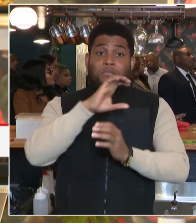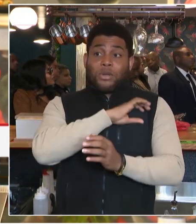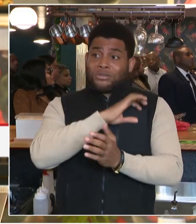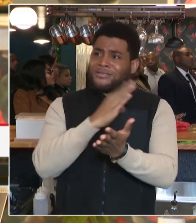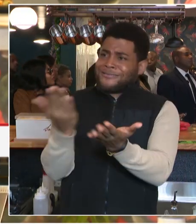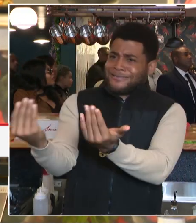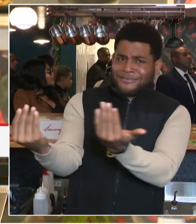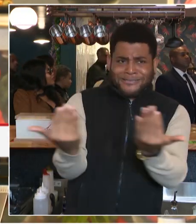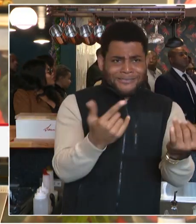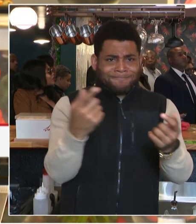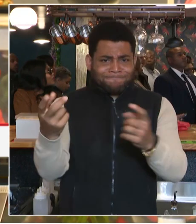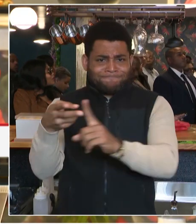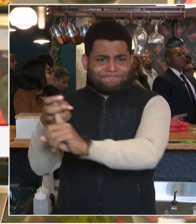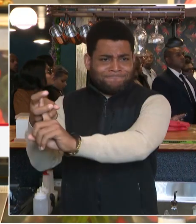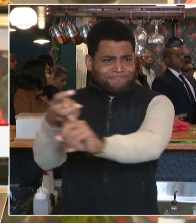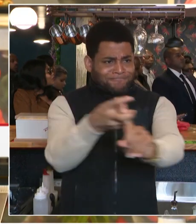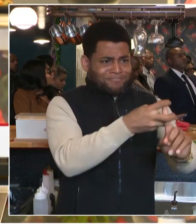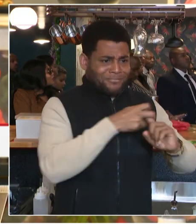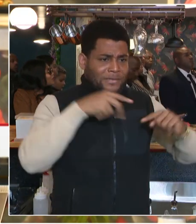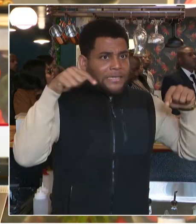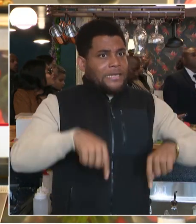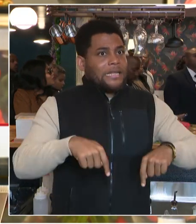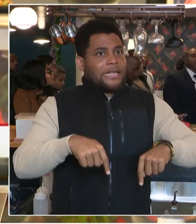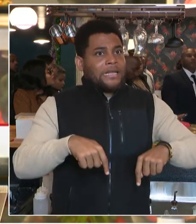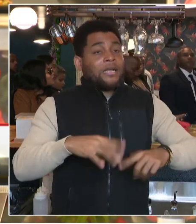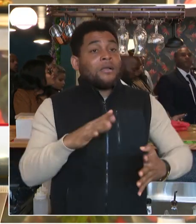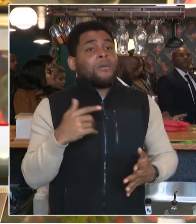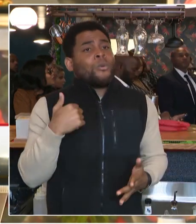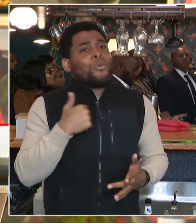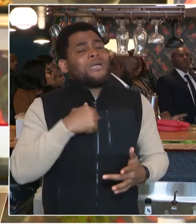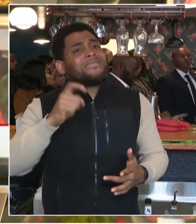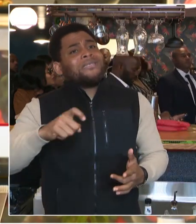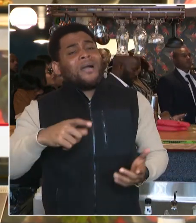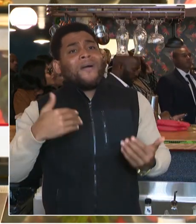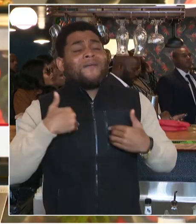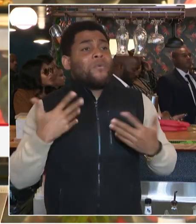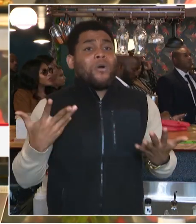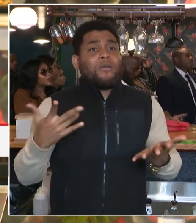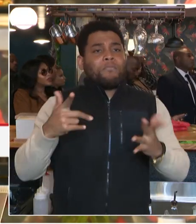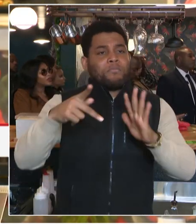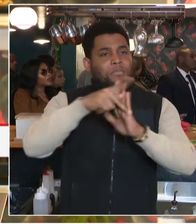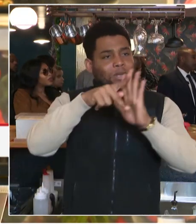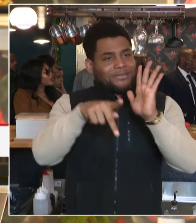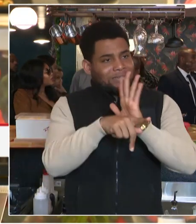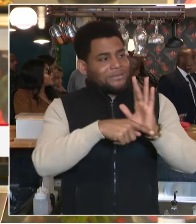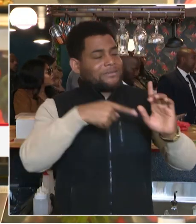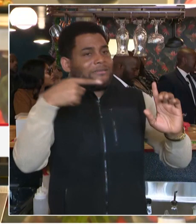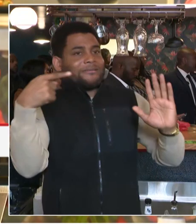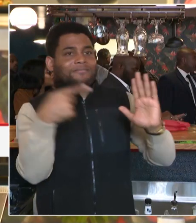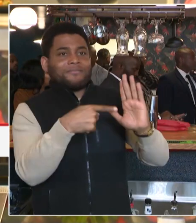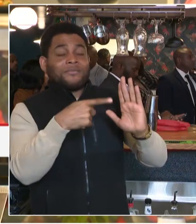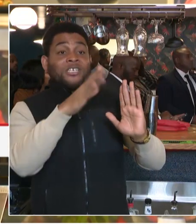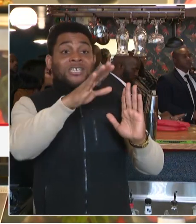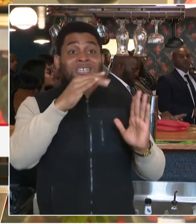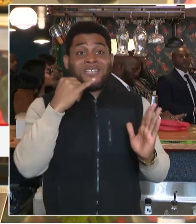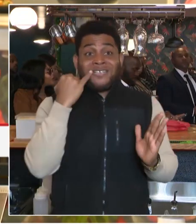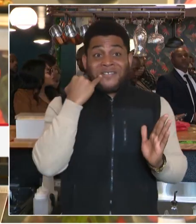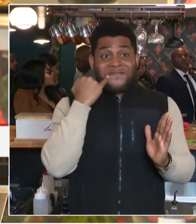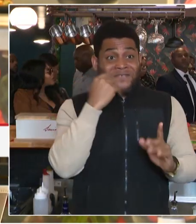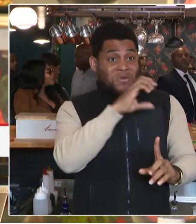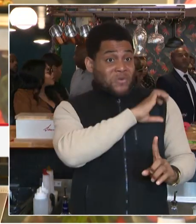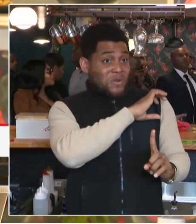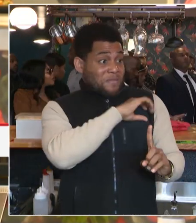get back to some policies that don't penalize our officers for doing their